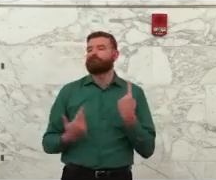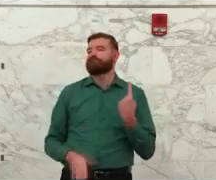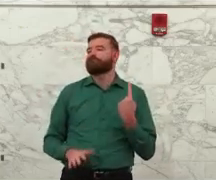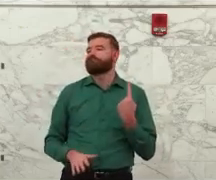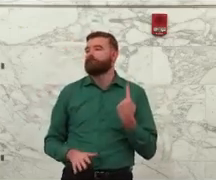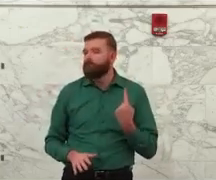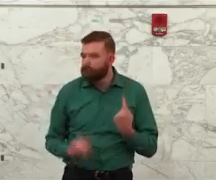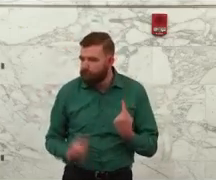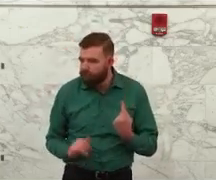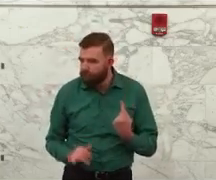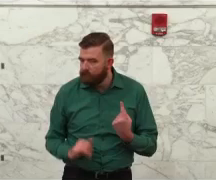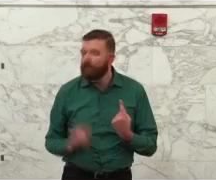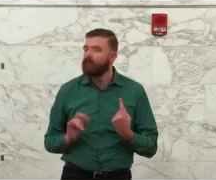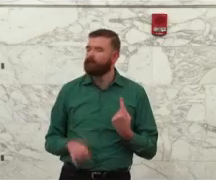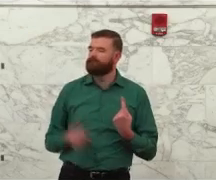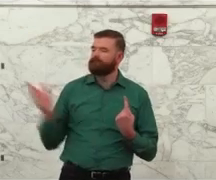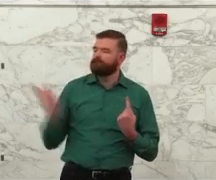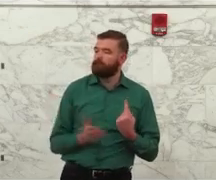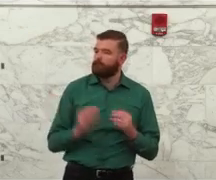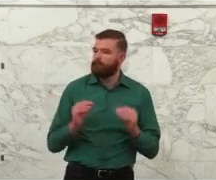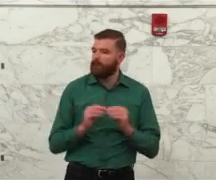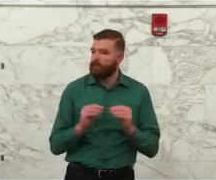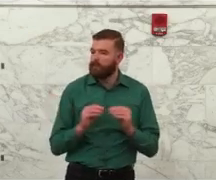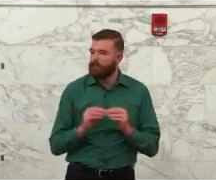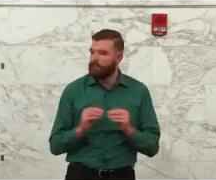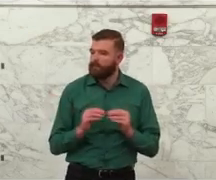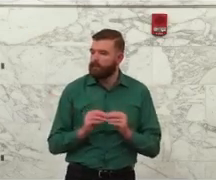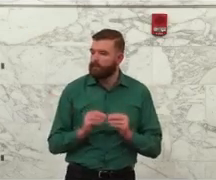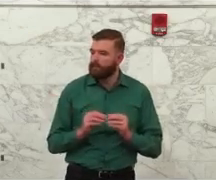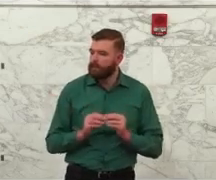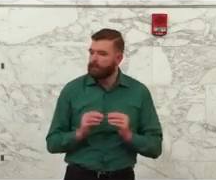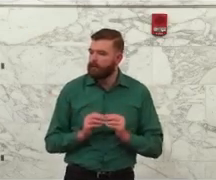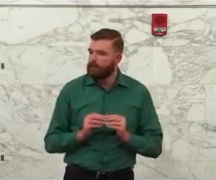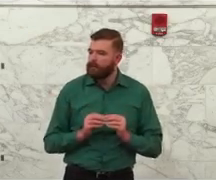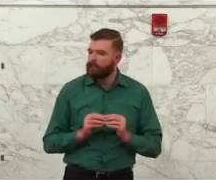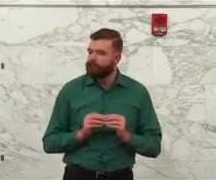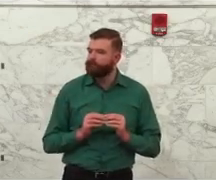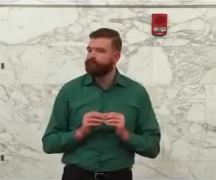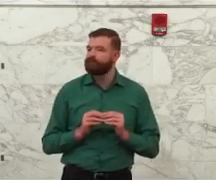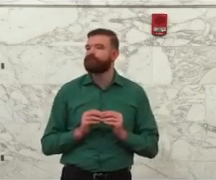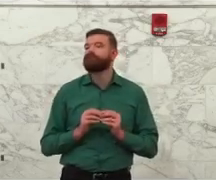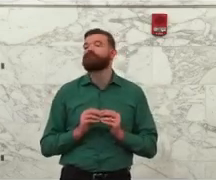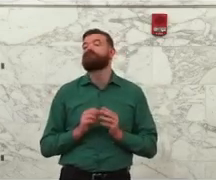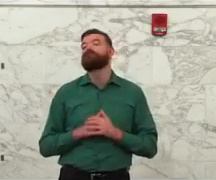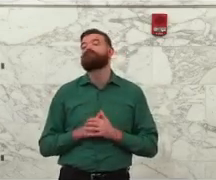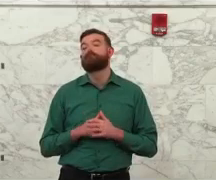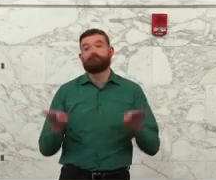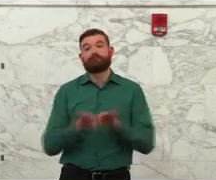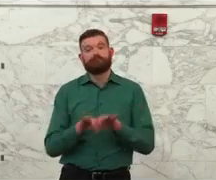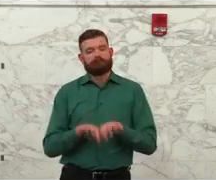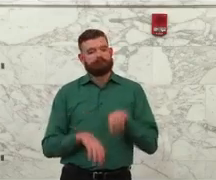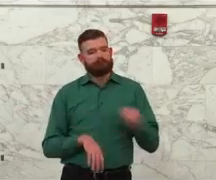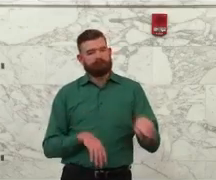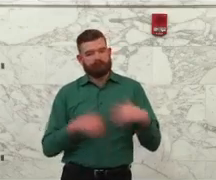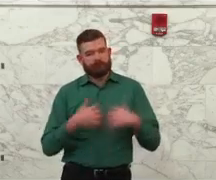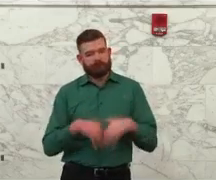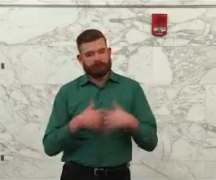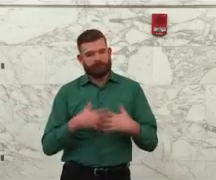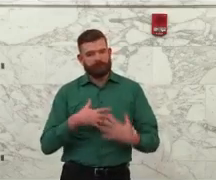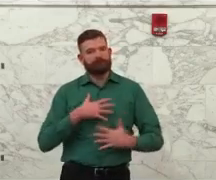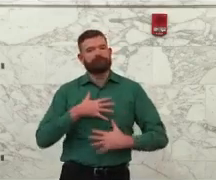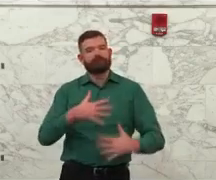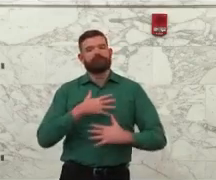situation. Ventilators are going to be, next to PPE, it's going to be our most important piece of equipment. Not specific to ventilators. We'll come back to you